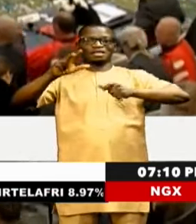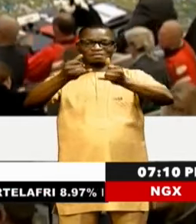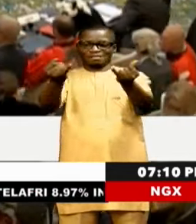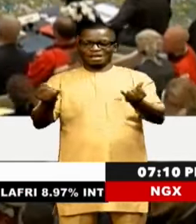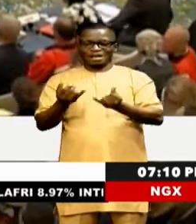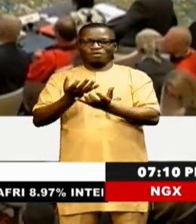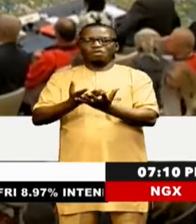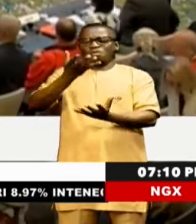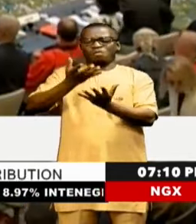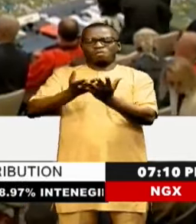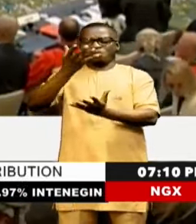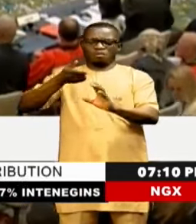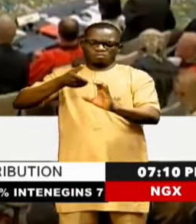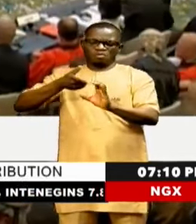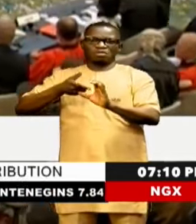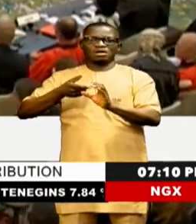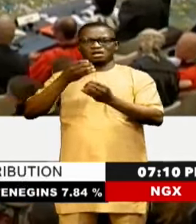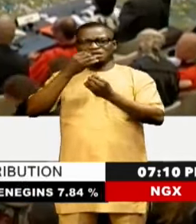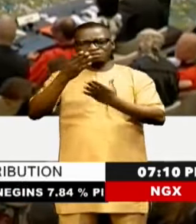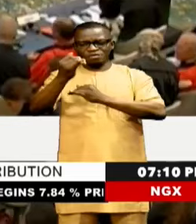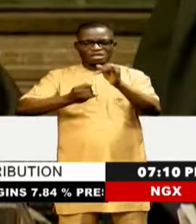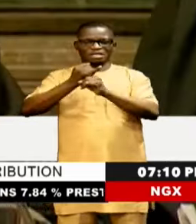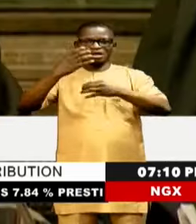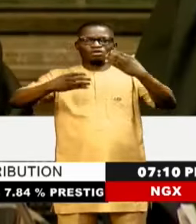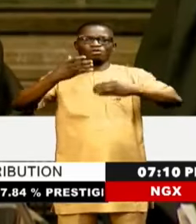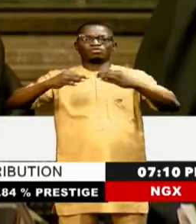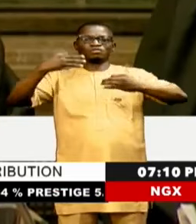the International Court of Justice the matter had already been